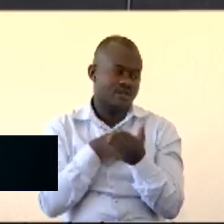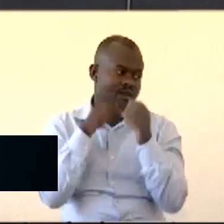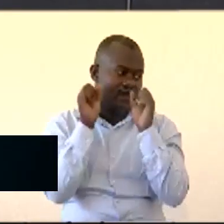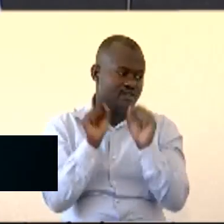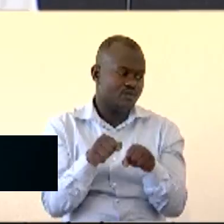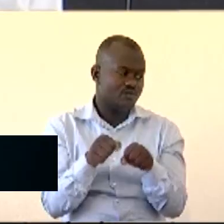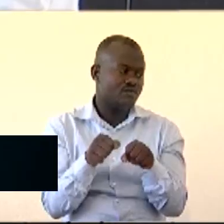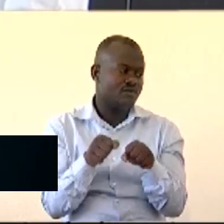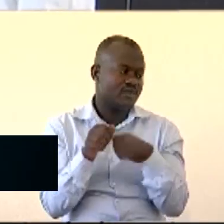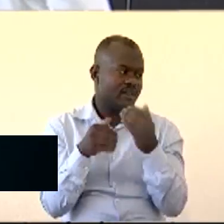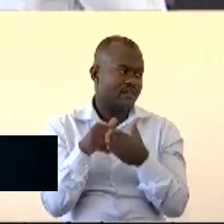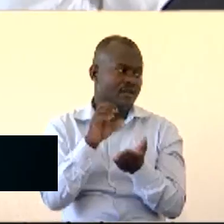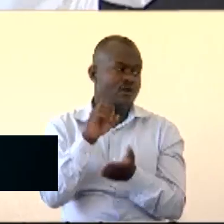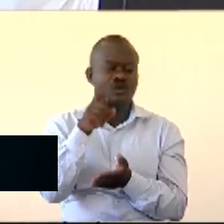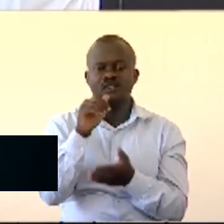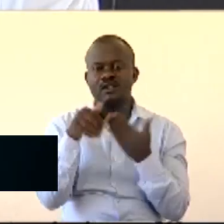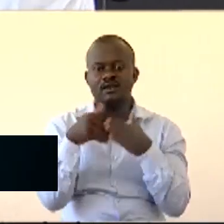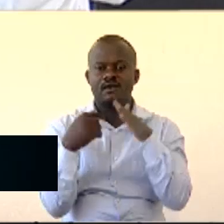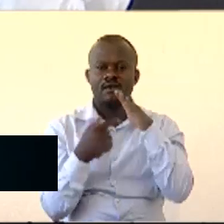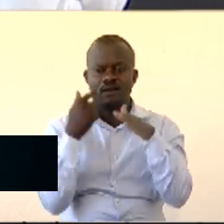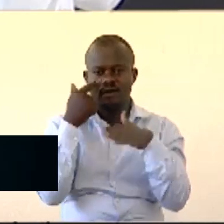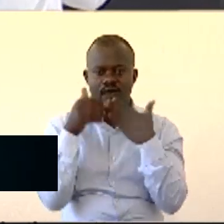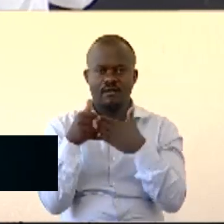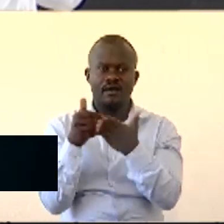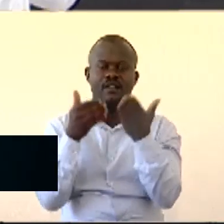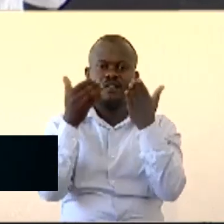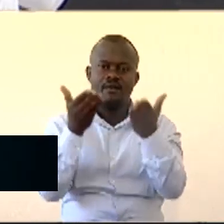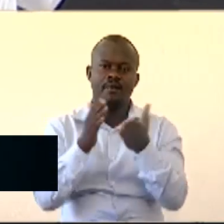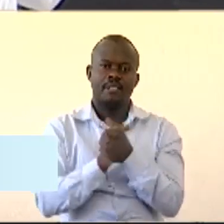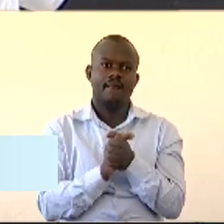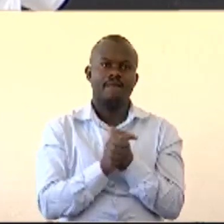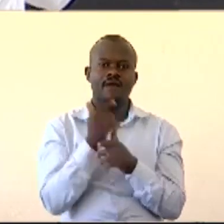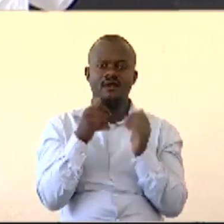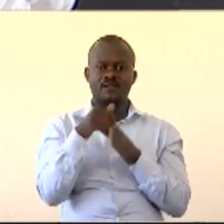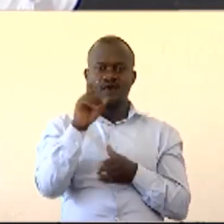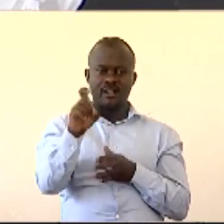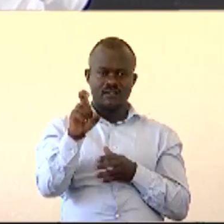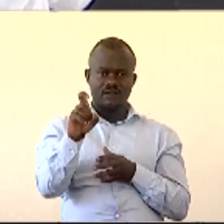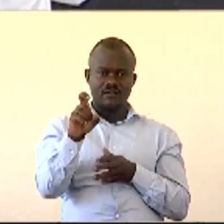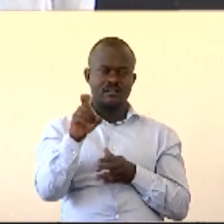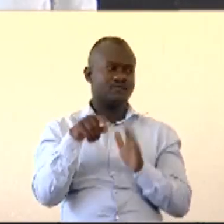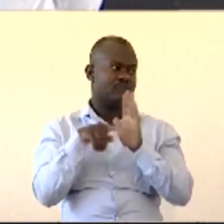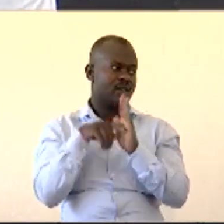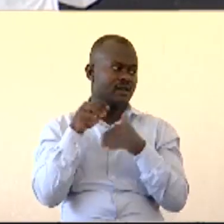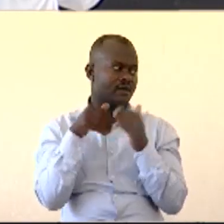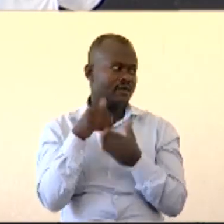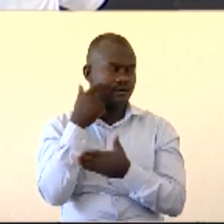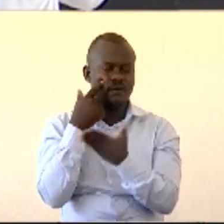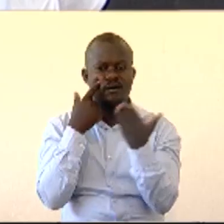calculate the oxidation state of sulfur here? That is X minus, no,